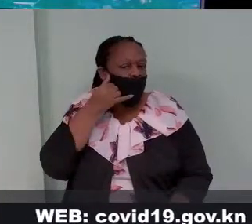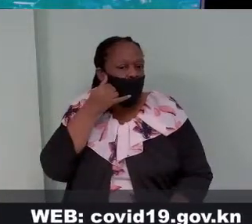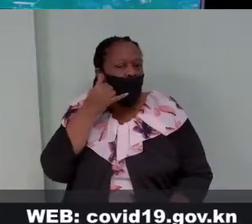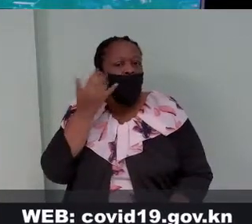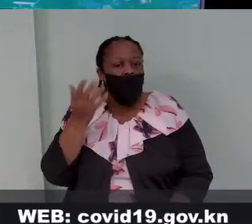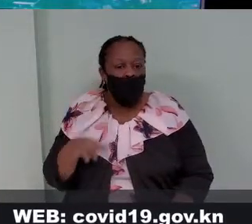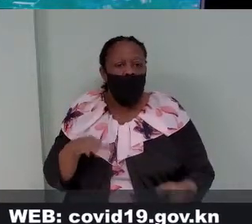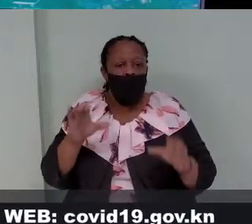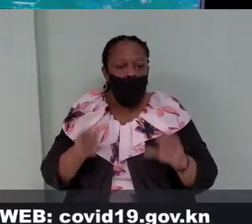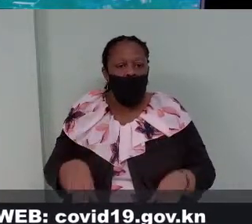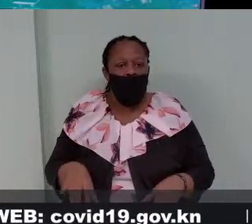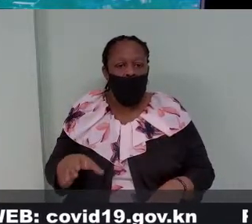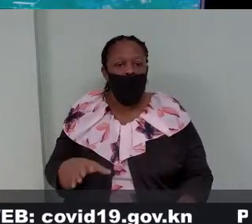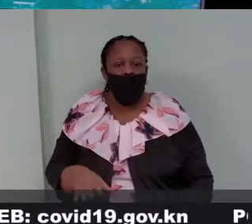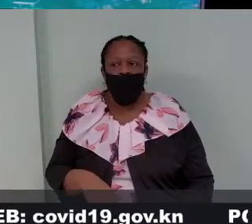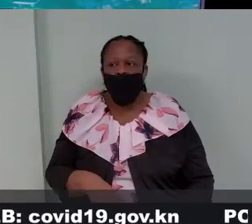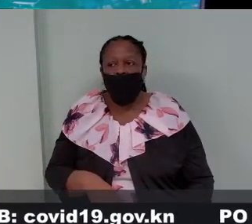Thank you.